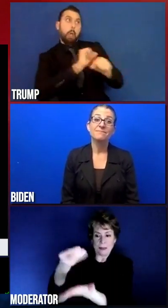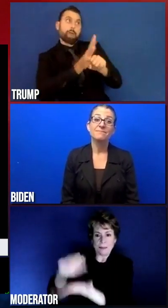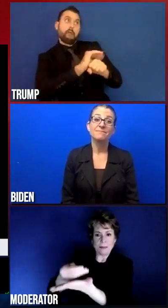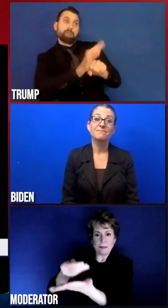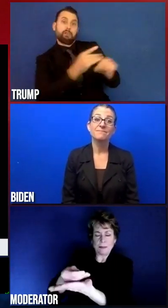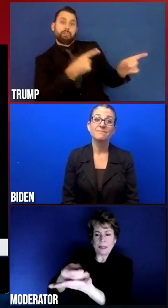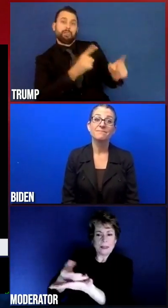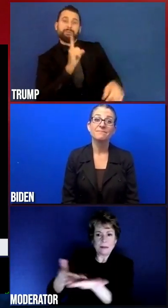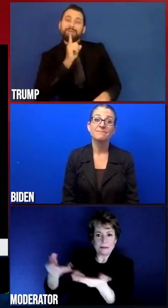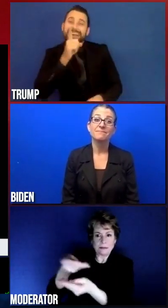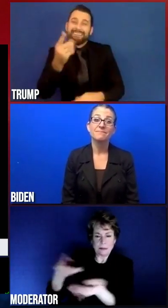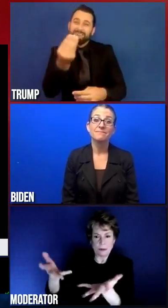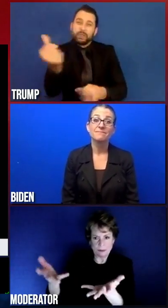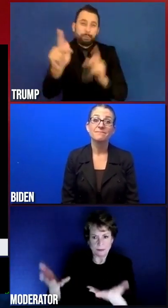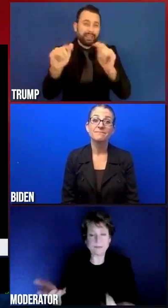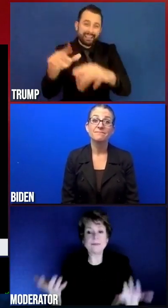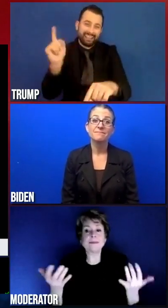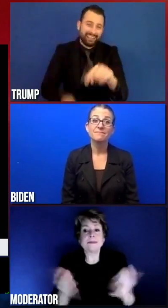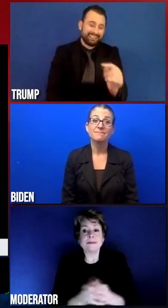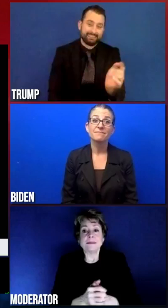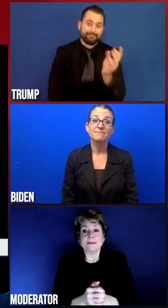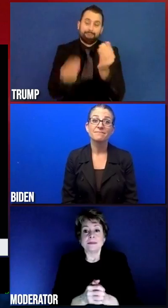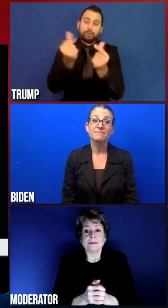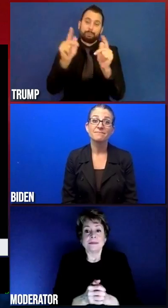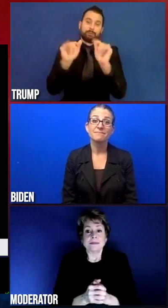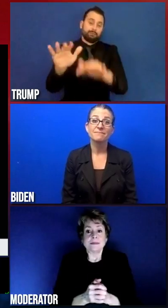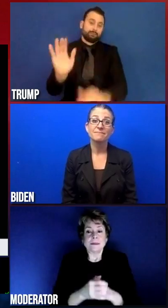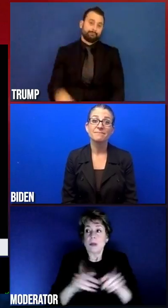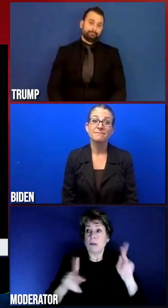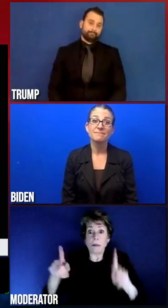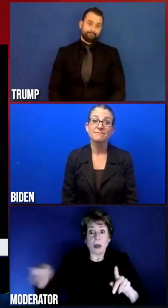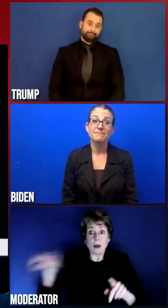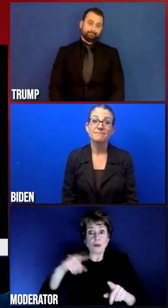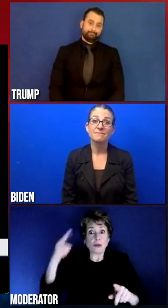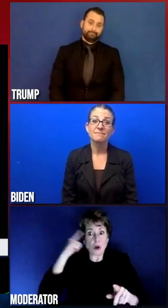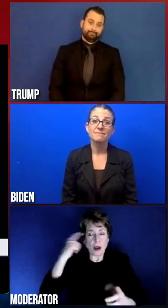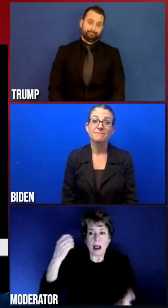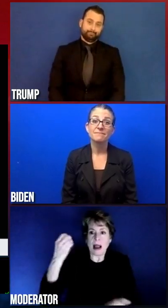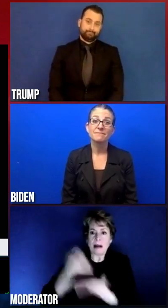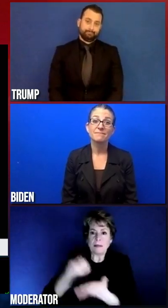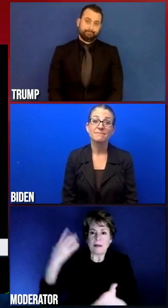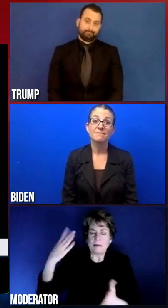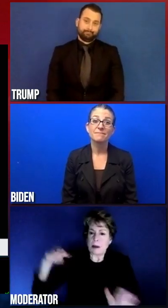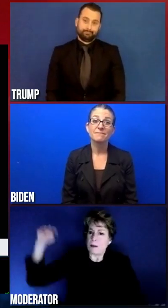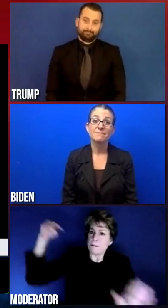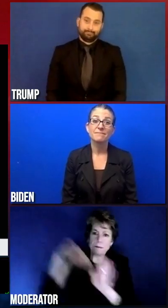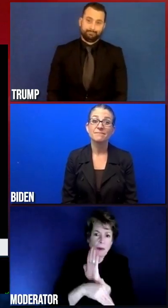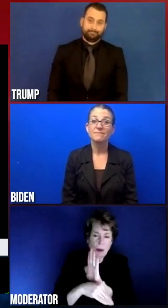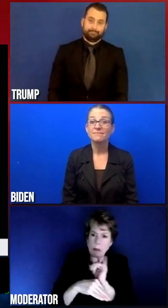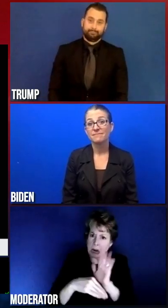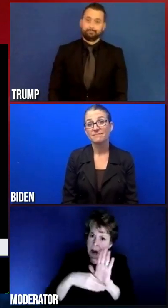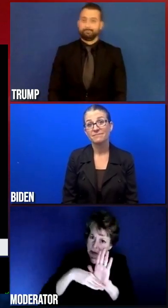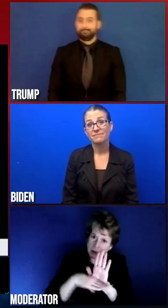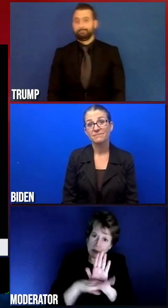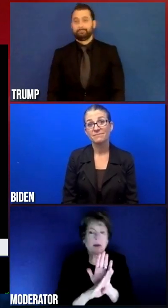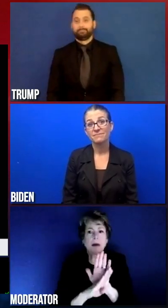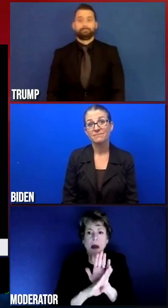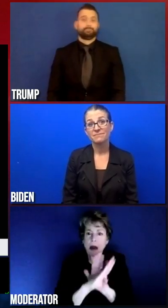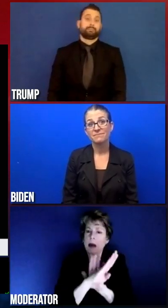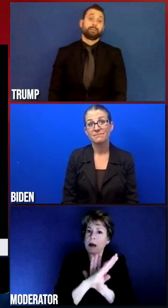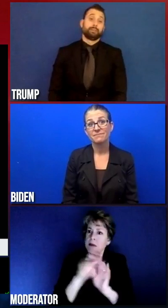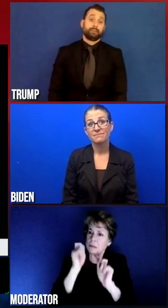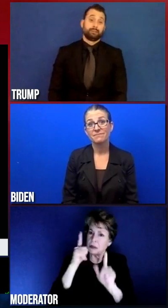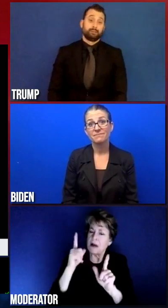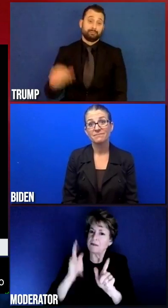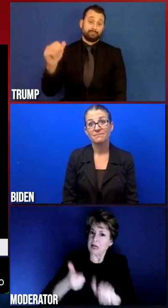than expected from the shutdown. Much faster. In the second quarter, the unemployment rate fell to 8.4% last month. The